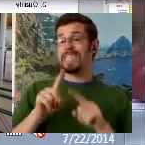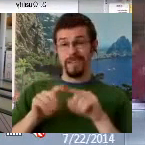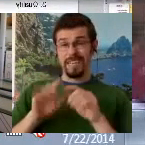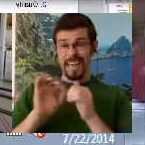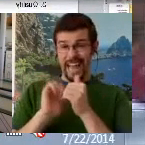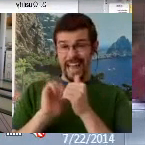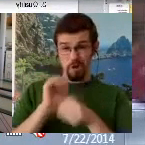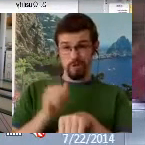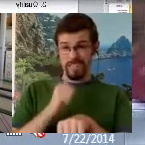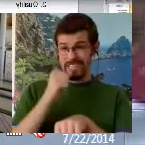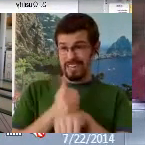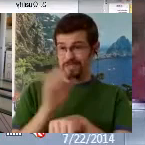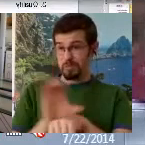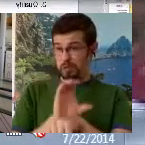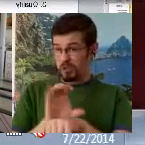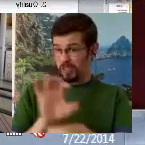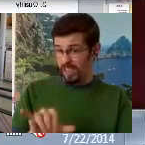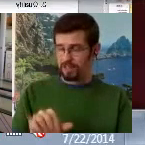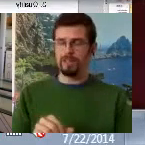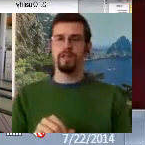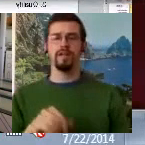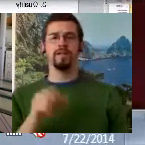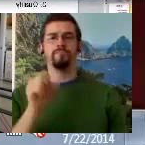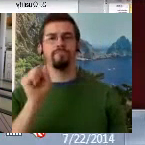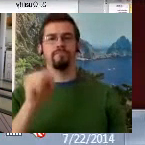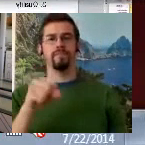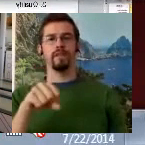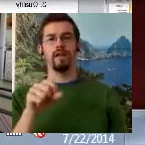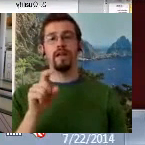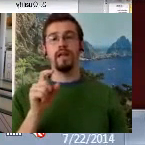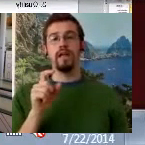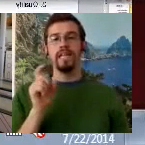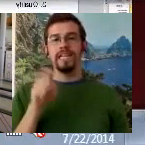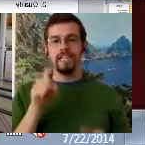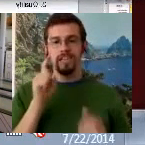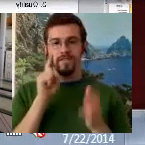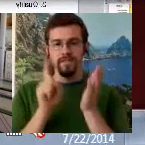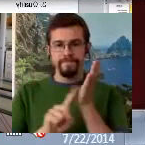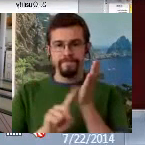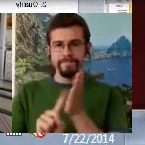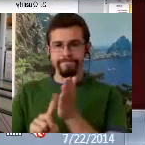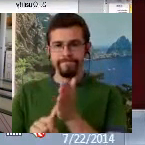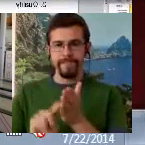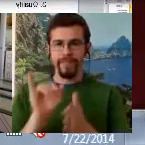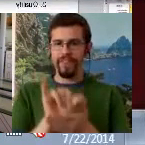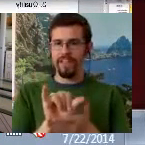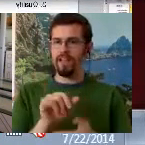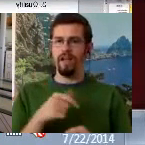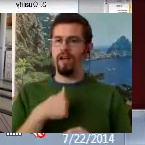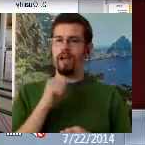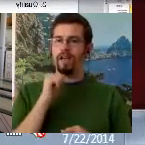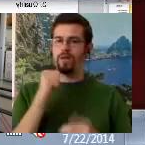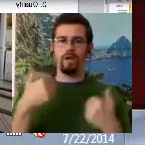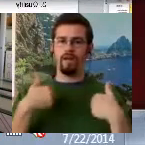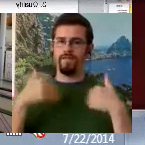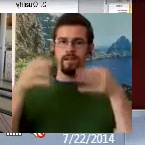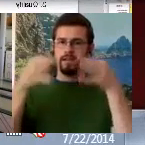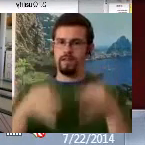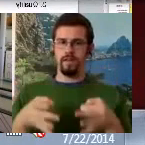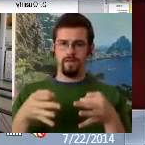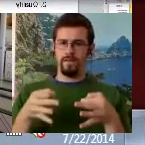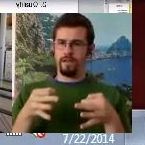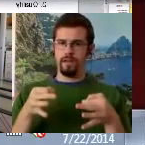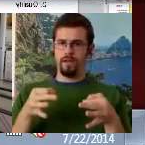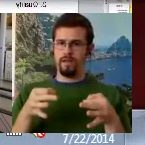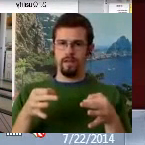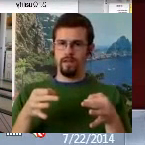it? Yeah, it's something that we need to investigate, and I don't have a definite answer on what's going on. I've noticed this problem,